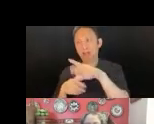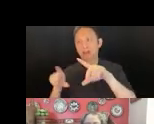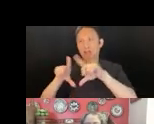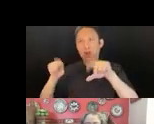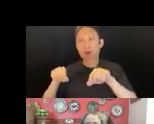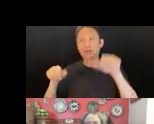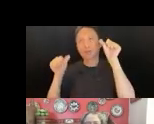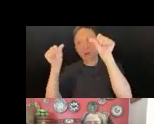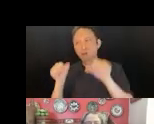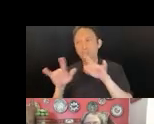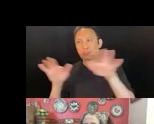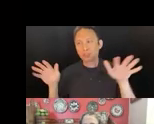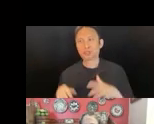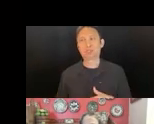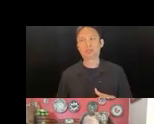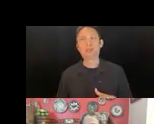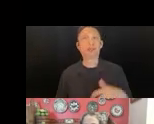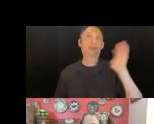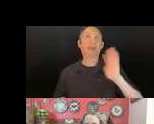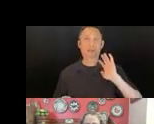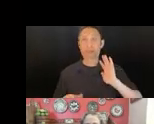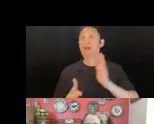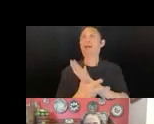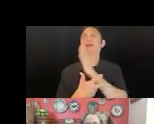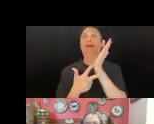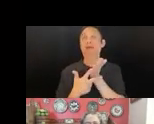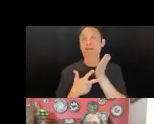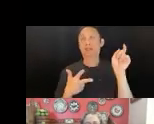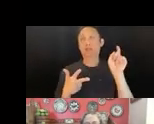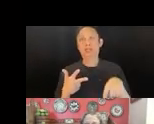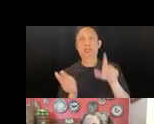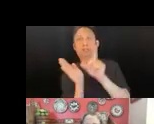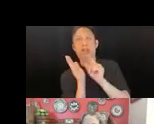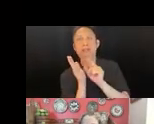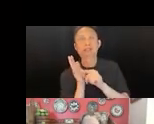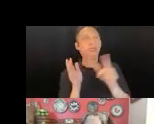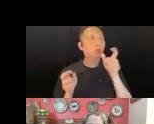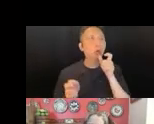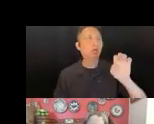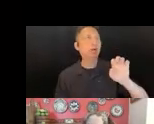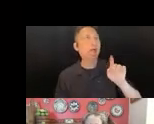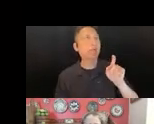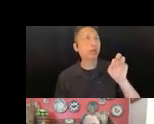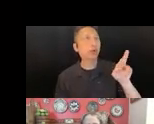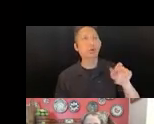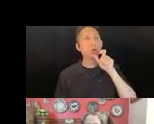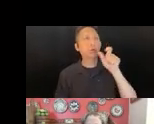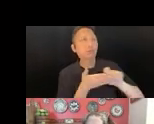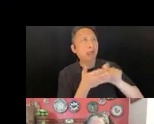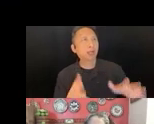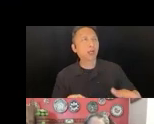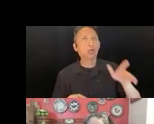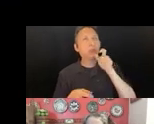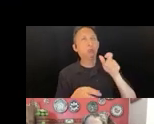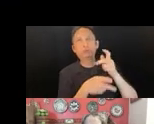had to go through the editorial gatekeepers, right? The people that are the editors of the magazine or the writers or they're producing